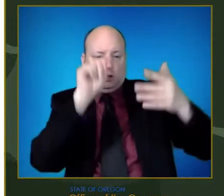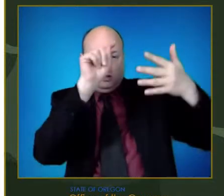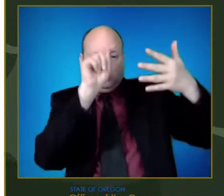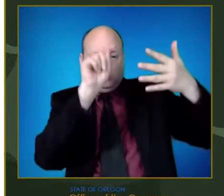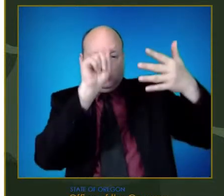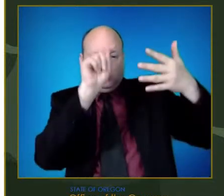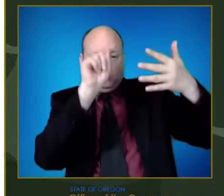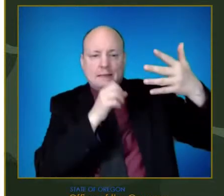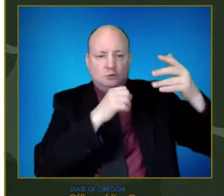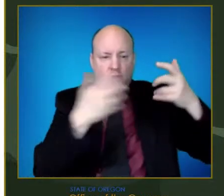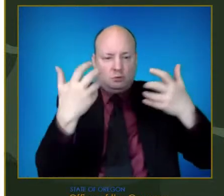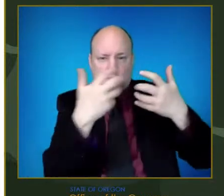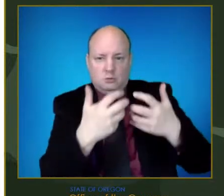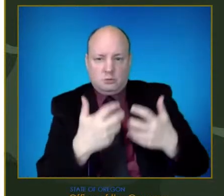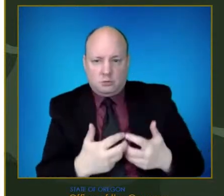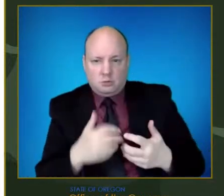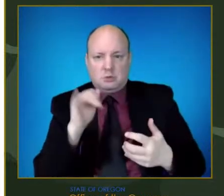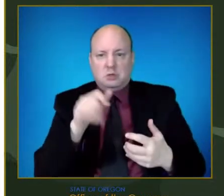Next slide, please.